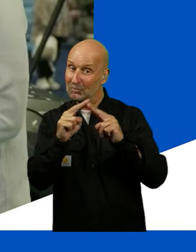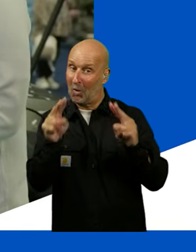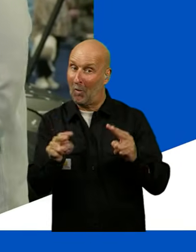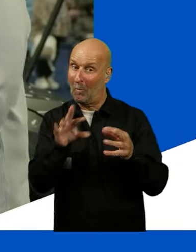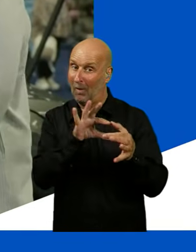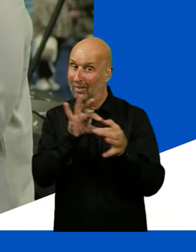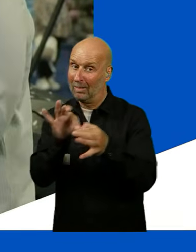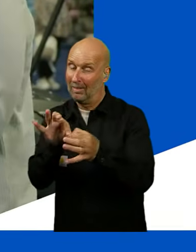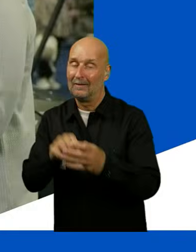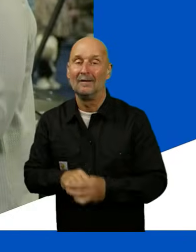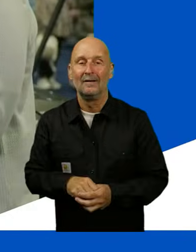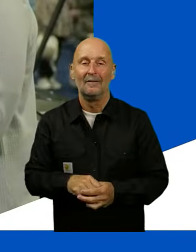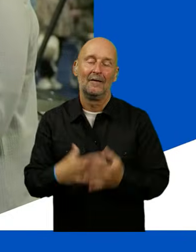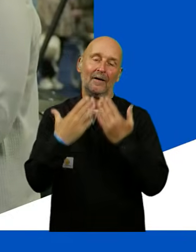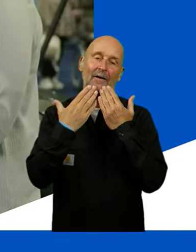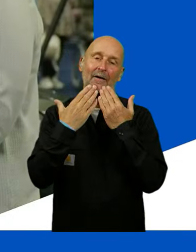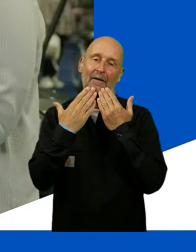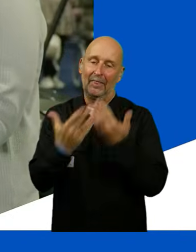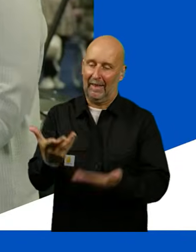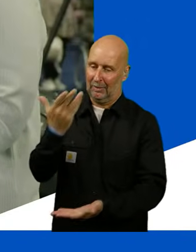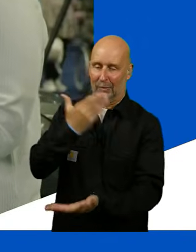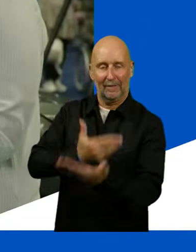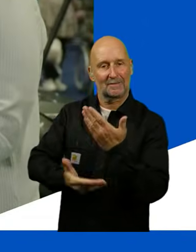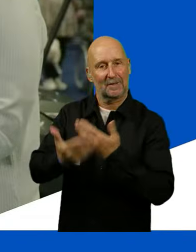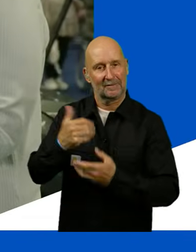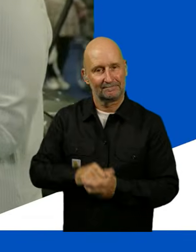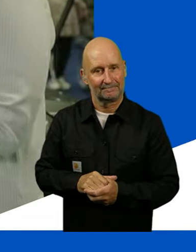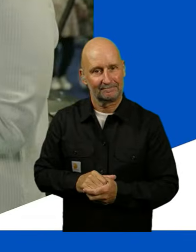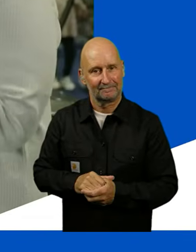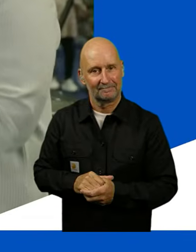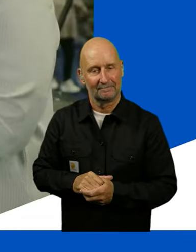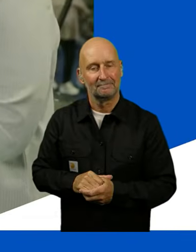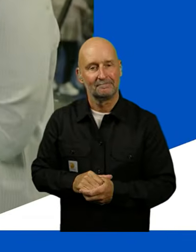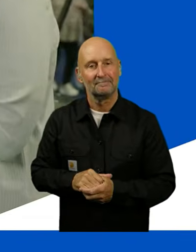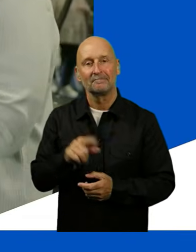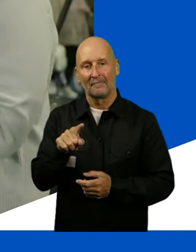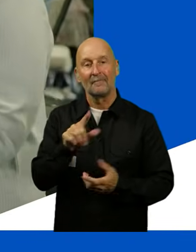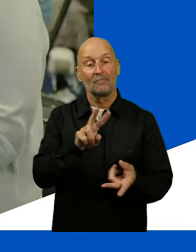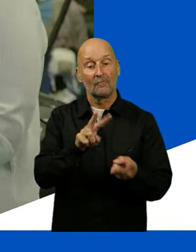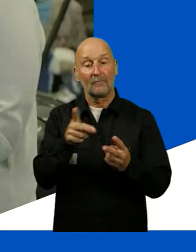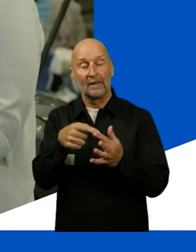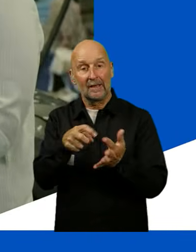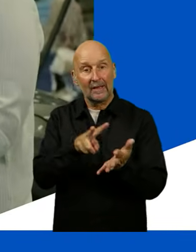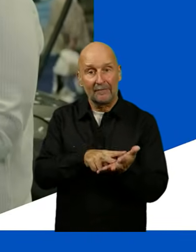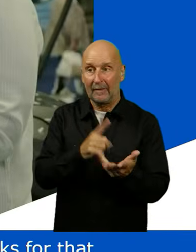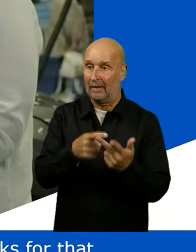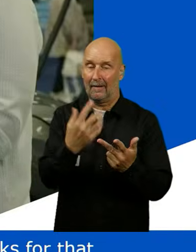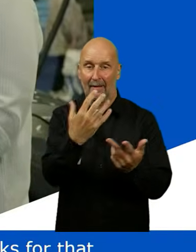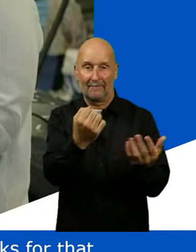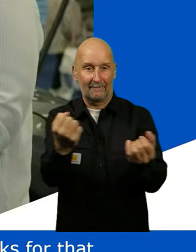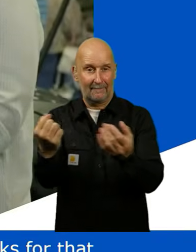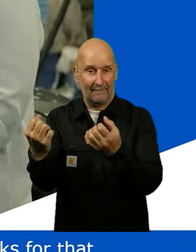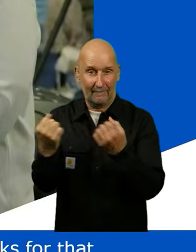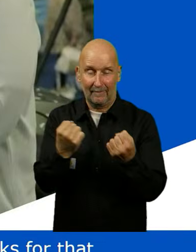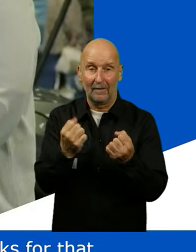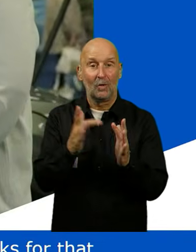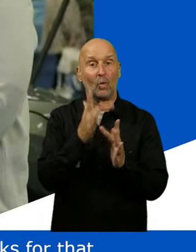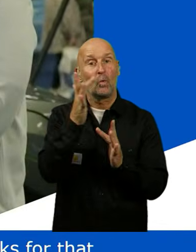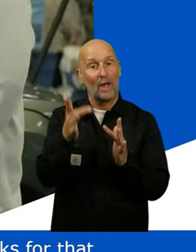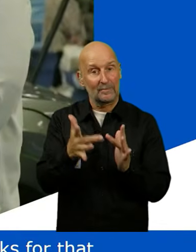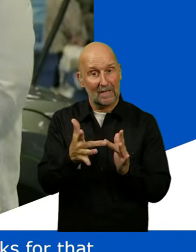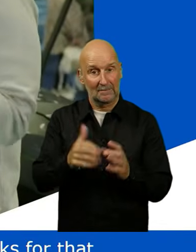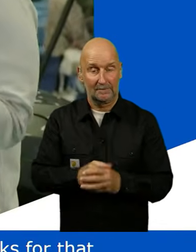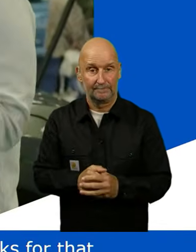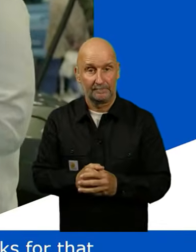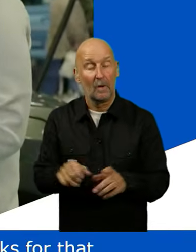hear that. So thank you so much for giving us that explanation there of what's going on with EVs, what we have available on the website, and also what we're doing to